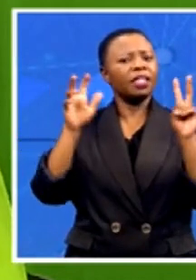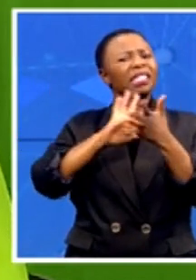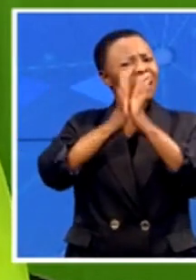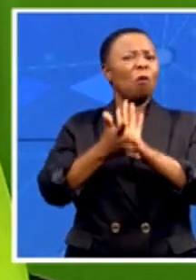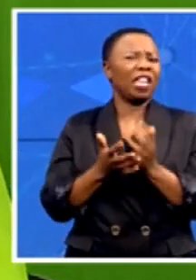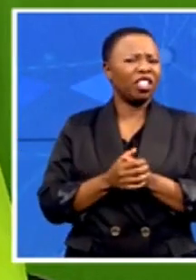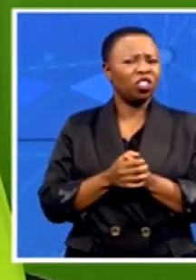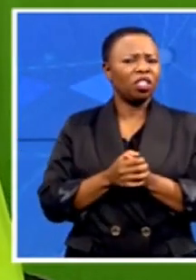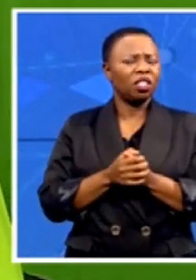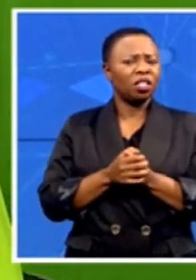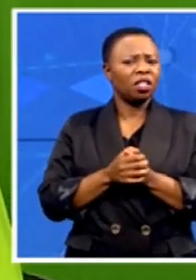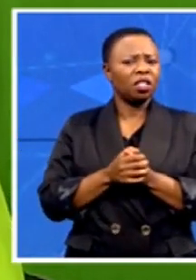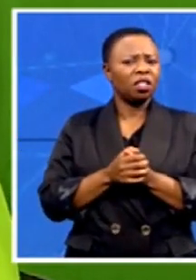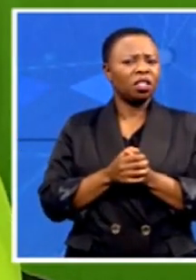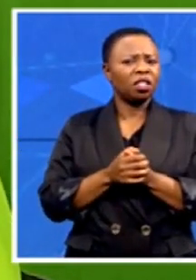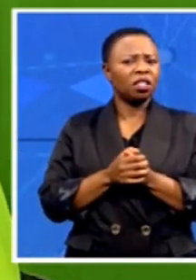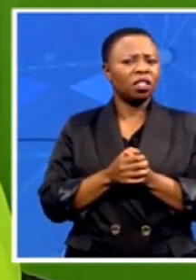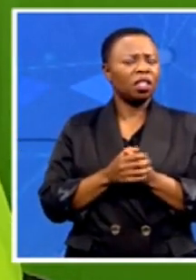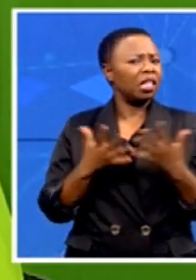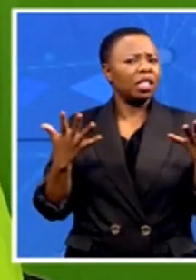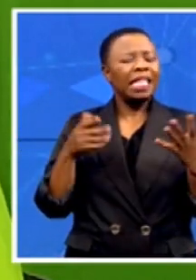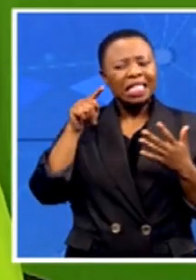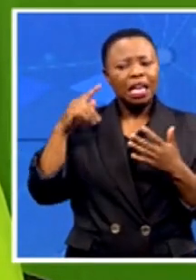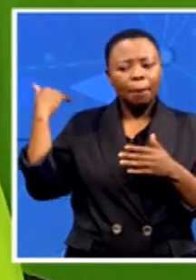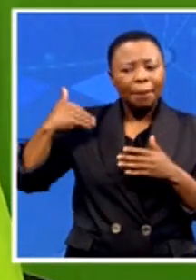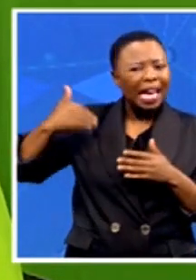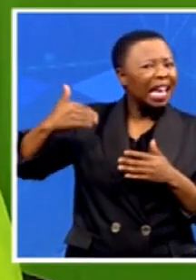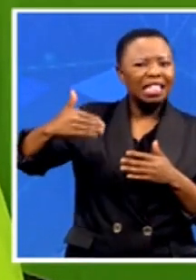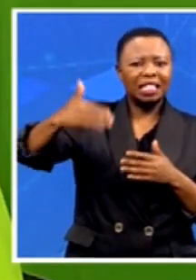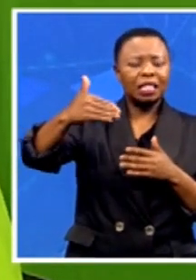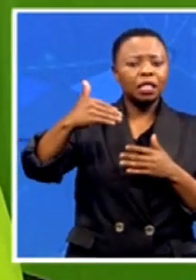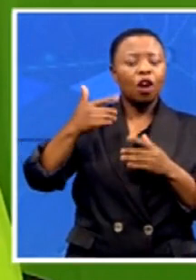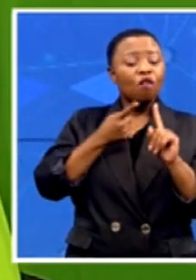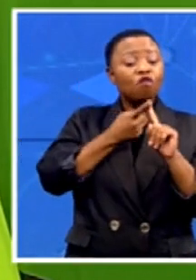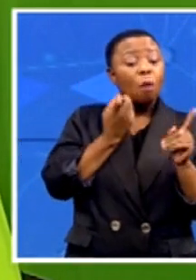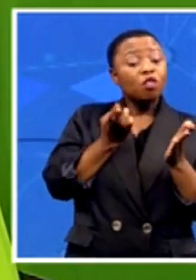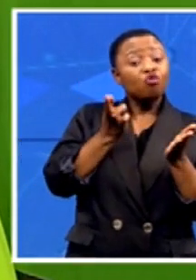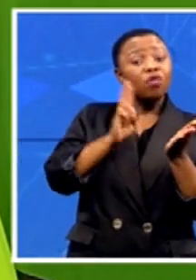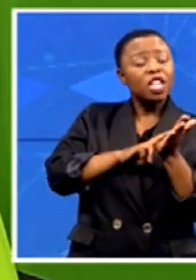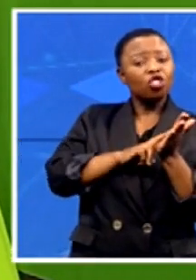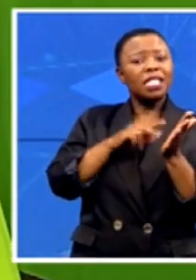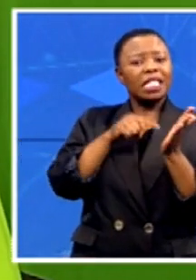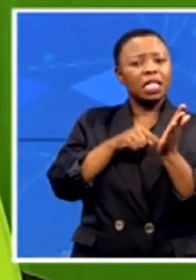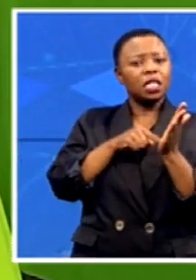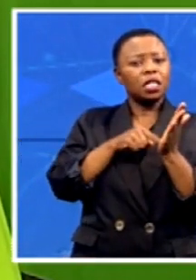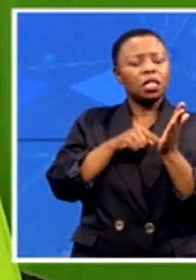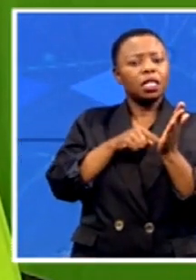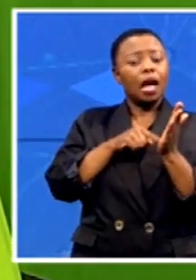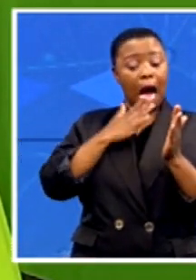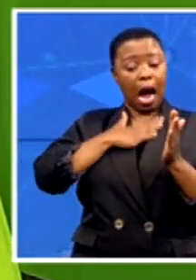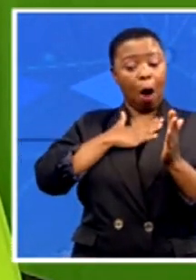has been a pattern since the registration of our attempt to register as Action SA.